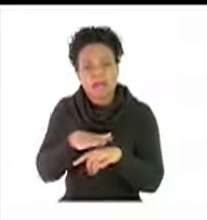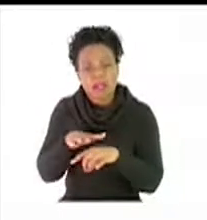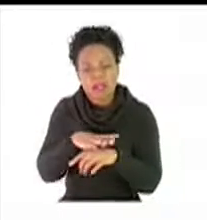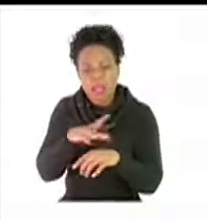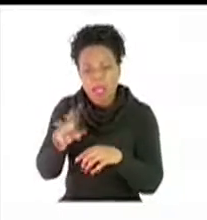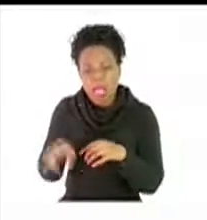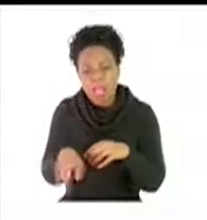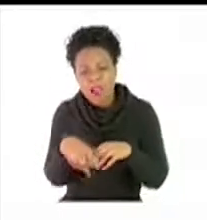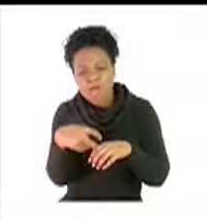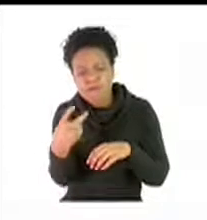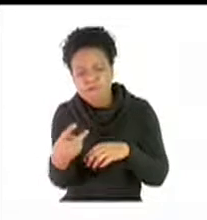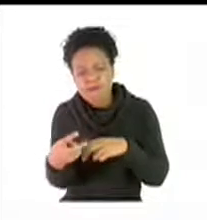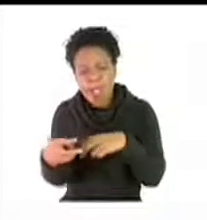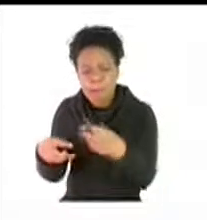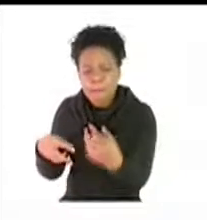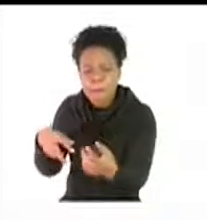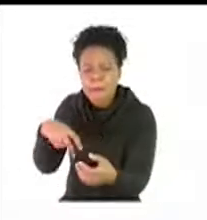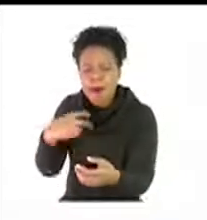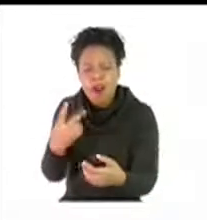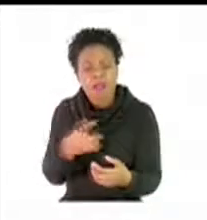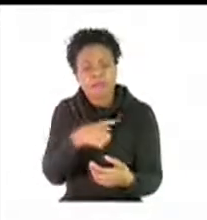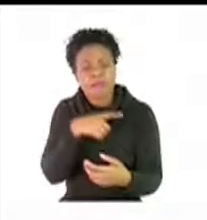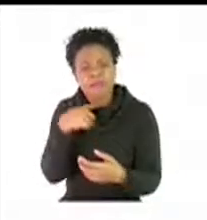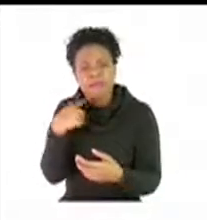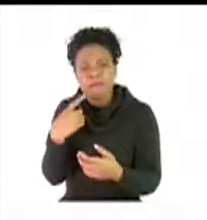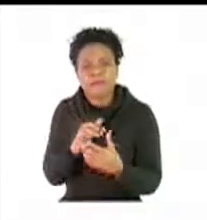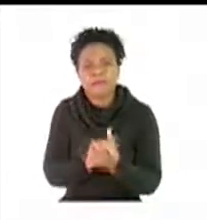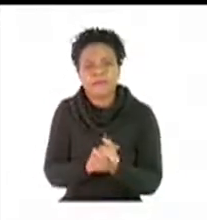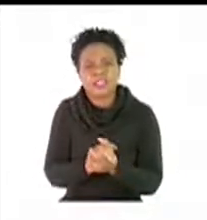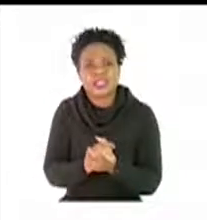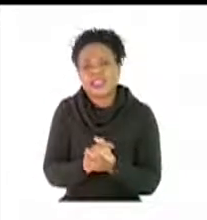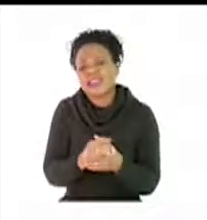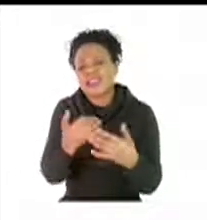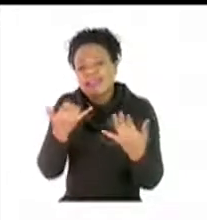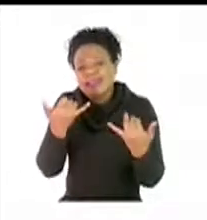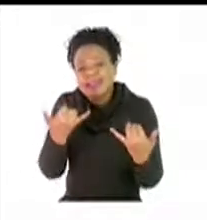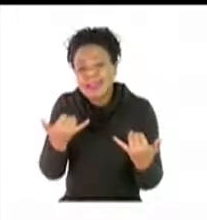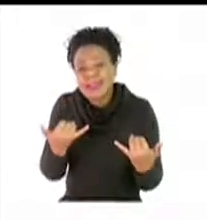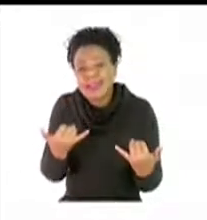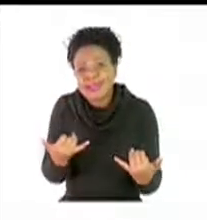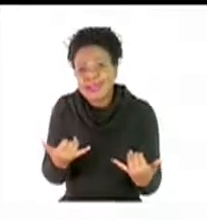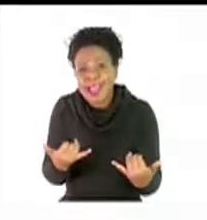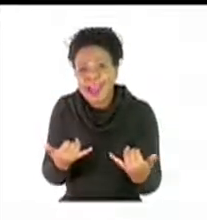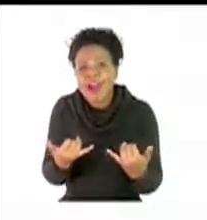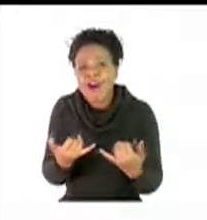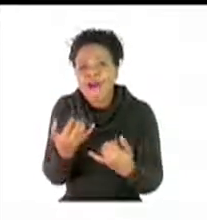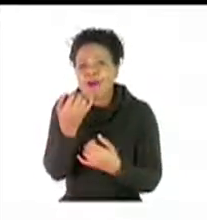First to notice the free meal was an elver,